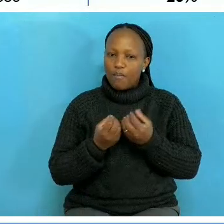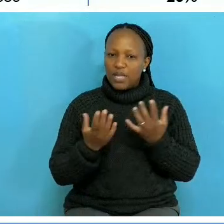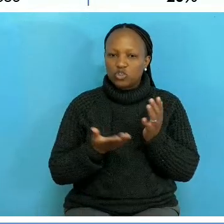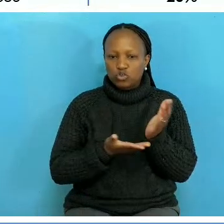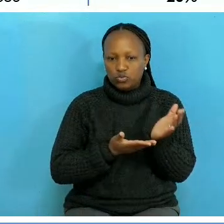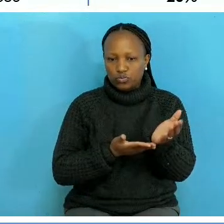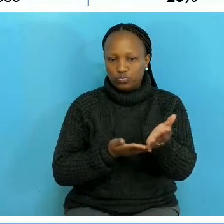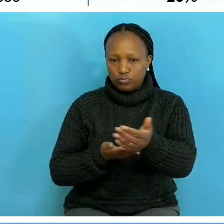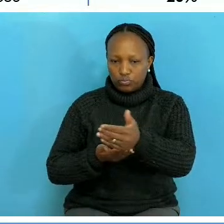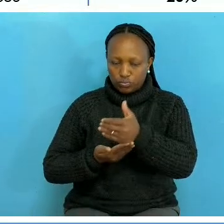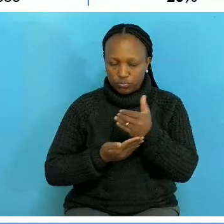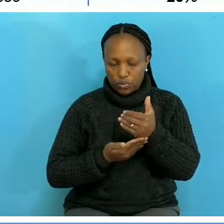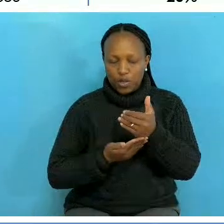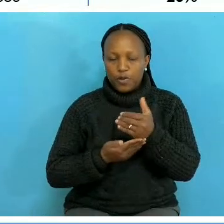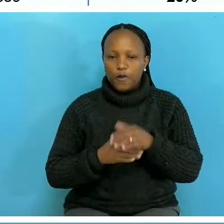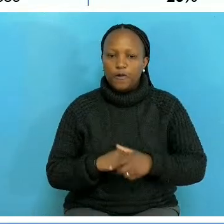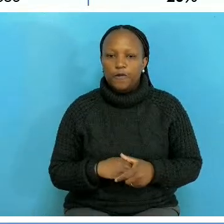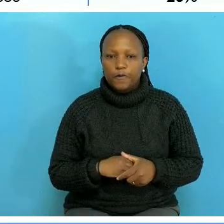have collected